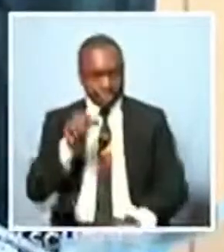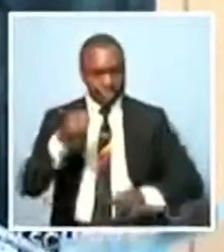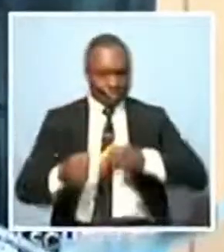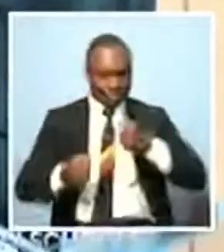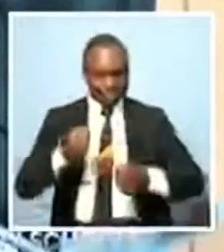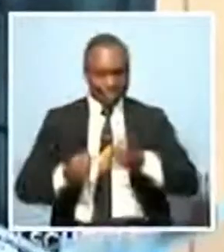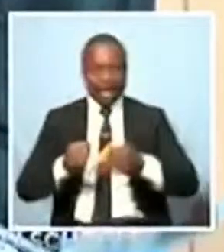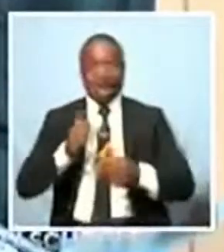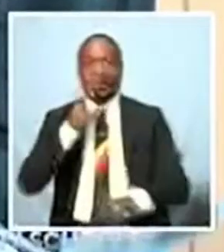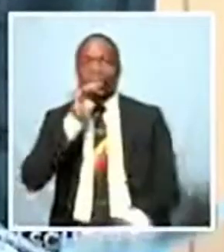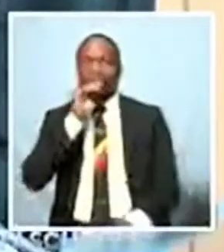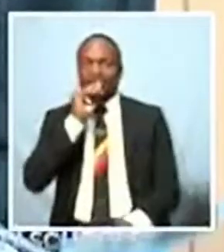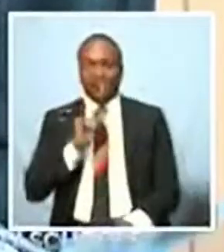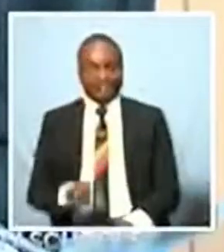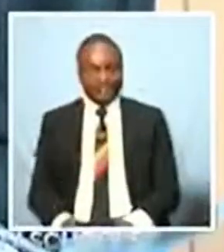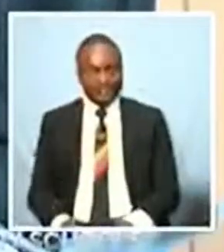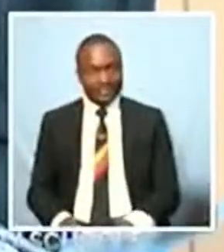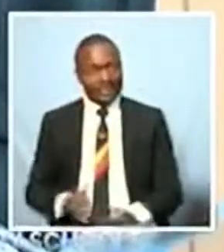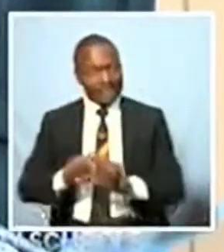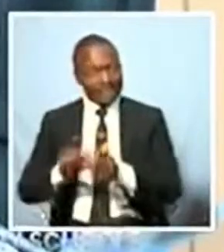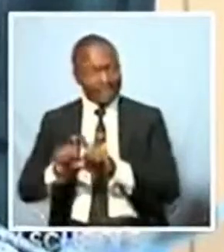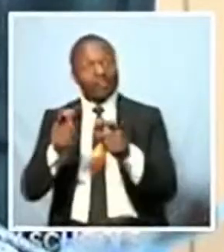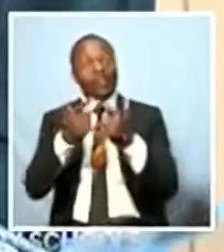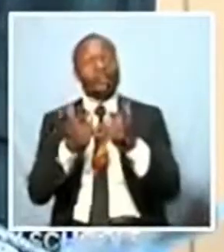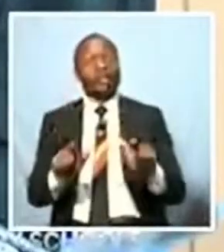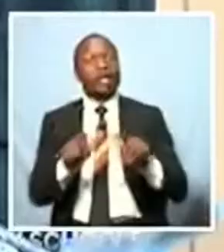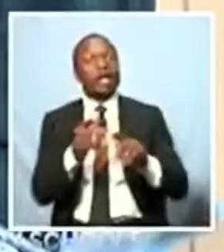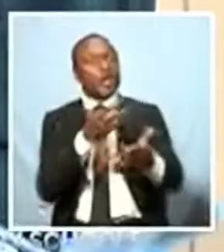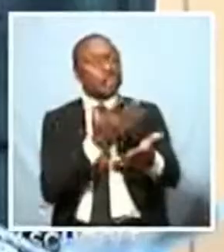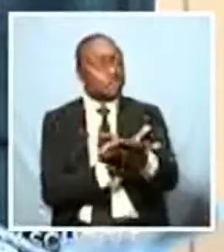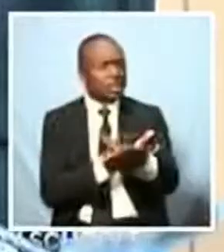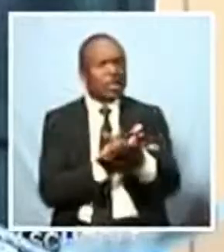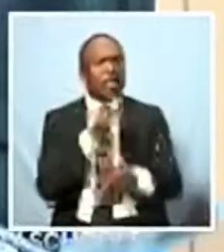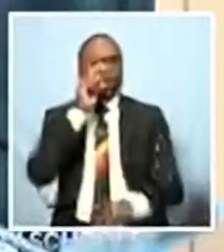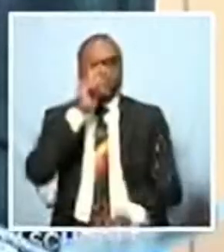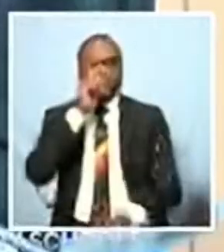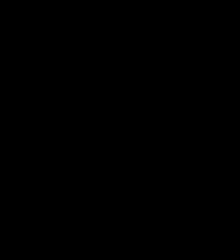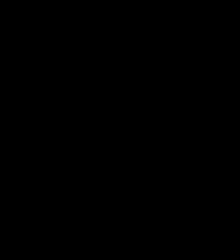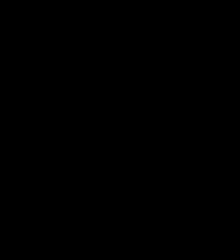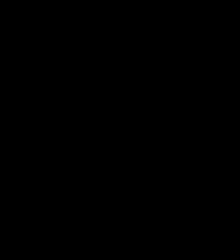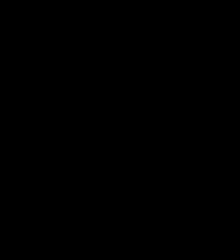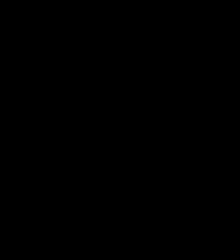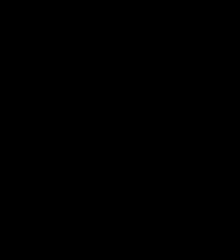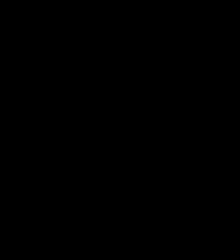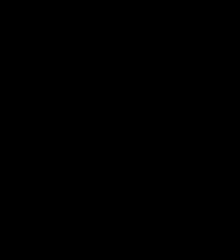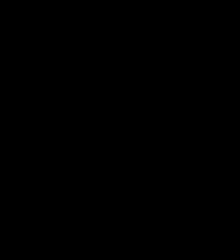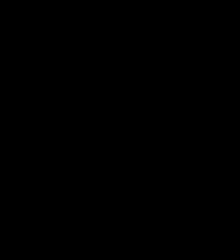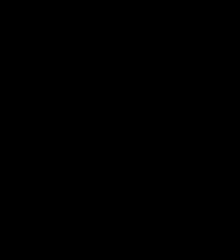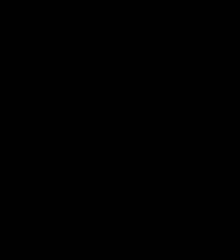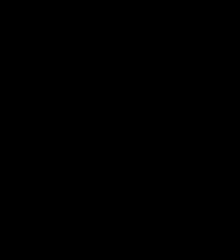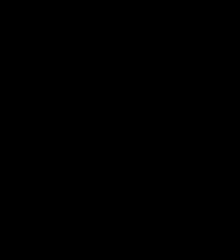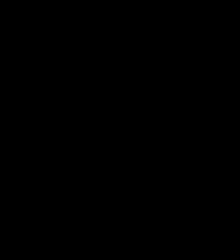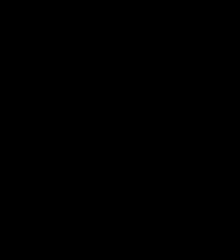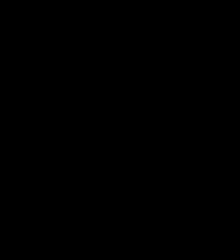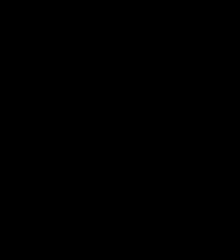and talk. In various languages, in Nyanja, in Tonga, in Bemba, Lozi.